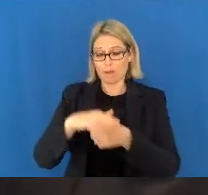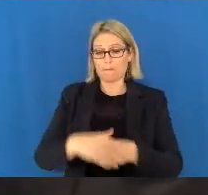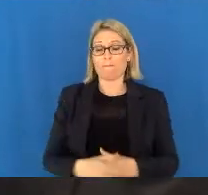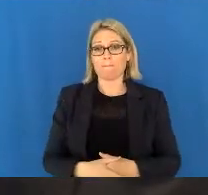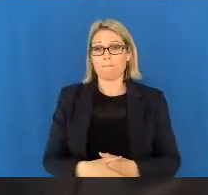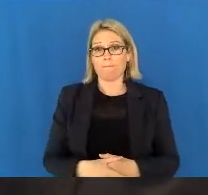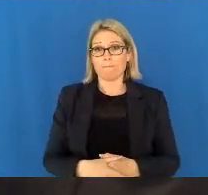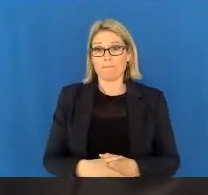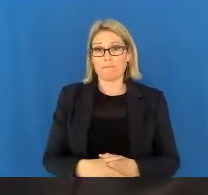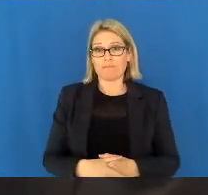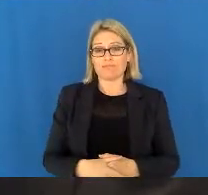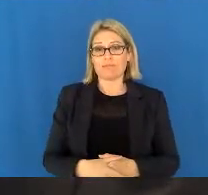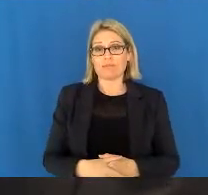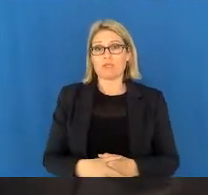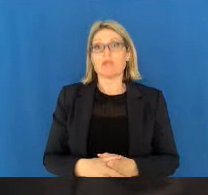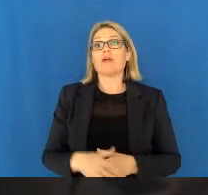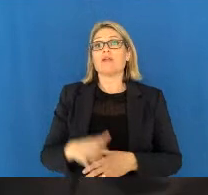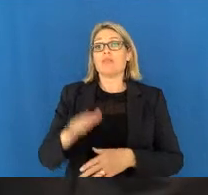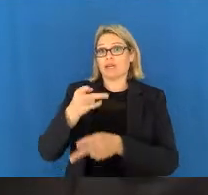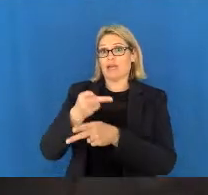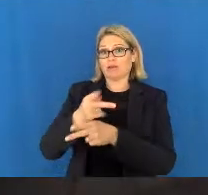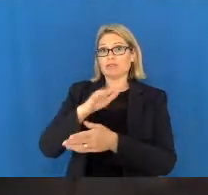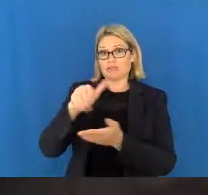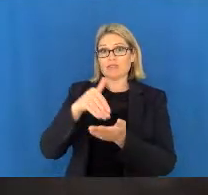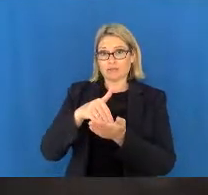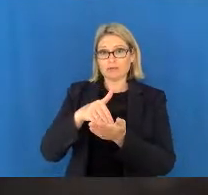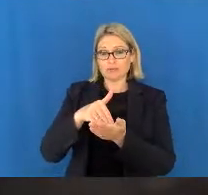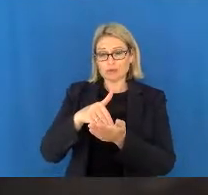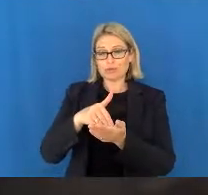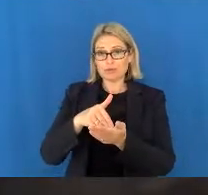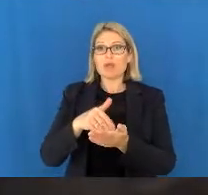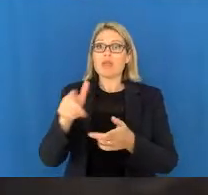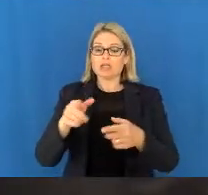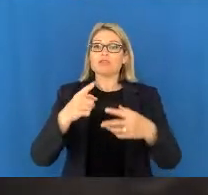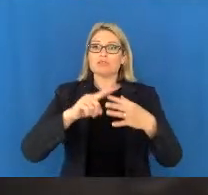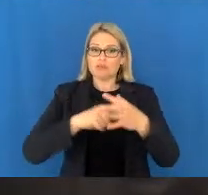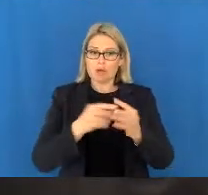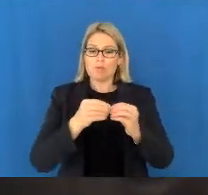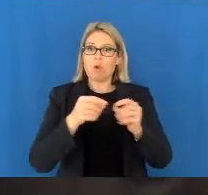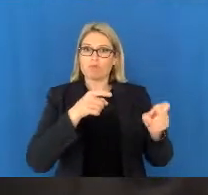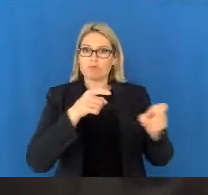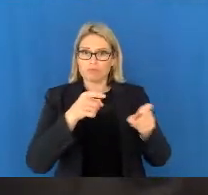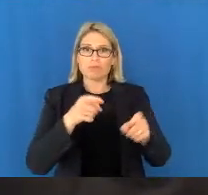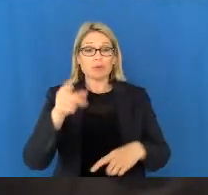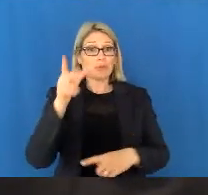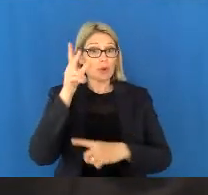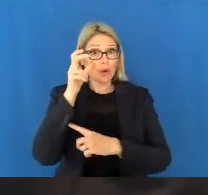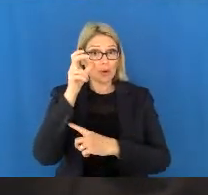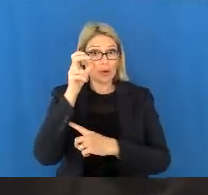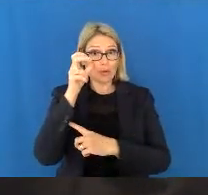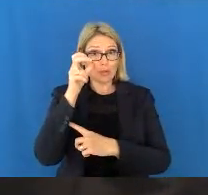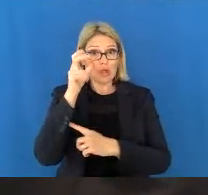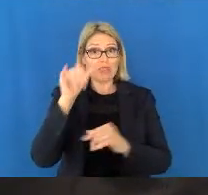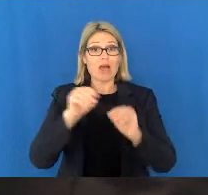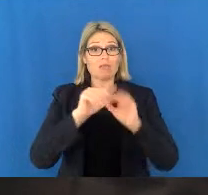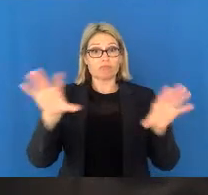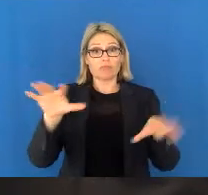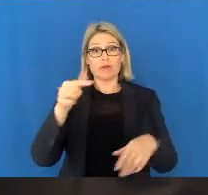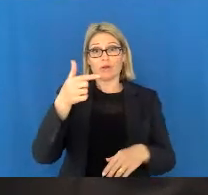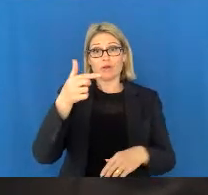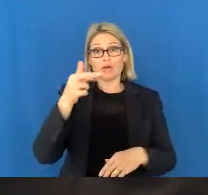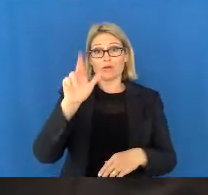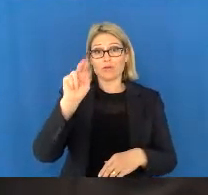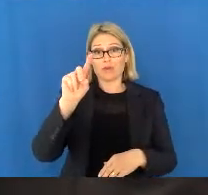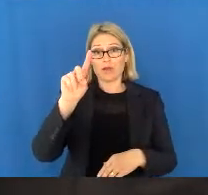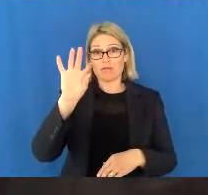health care center, they're pretty much under control. And of course, we've heard of the outbreak in Grand Falls, but at